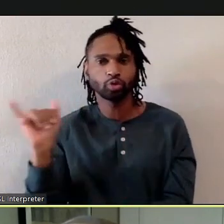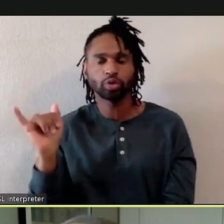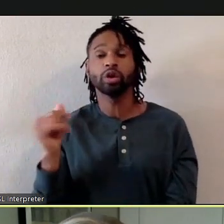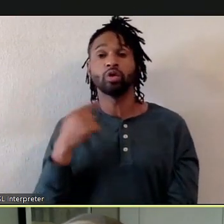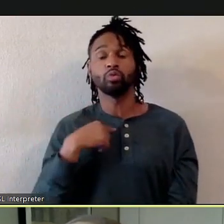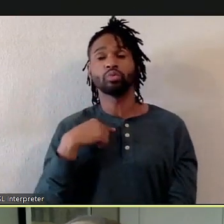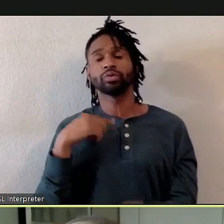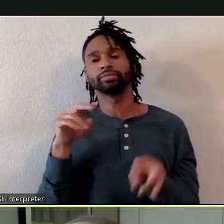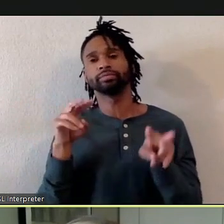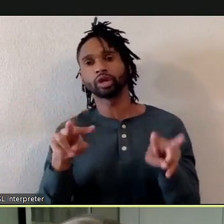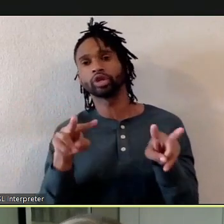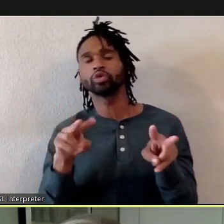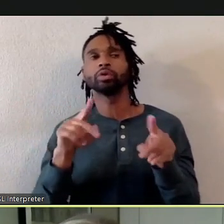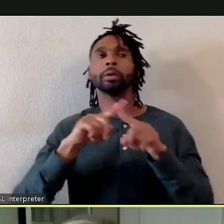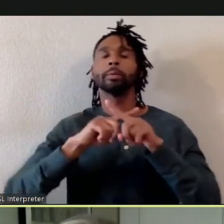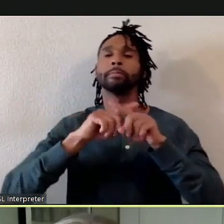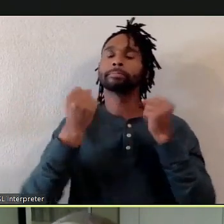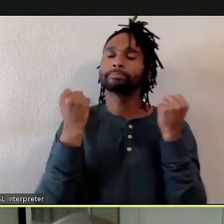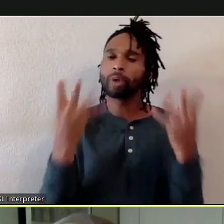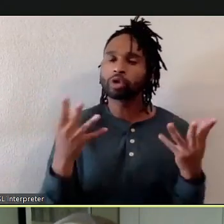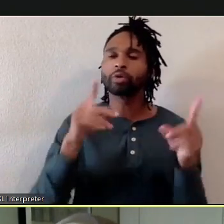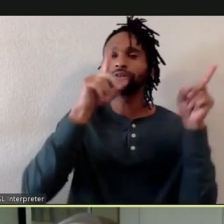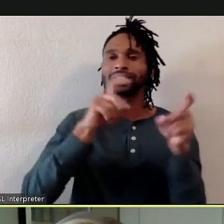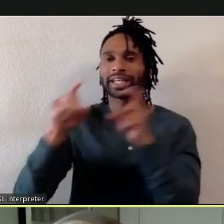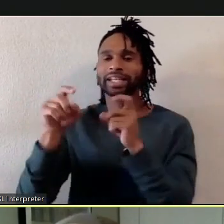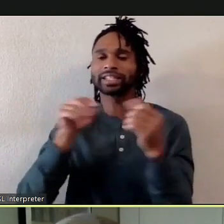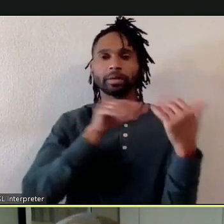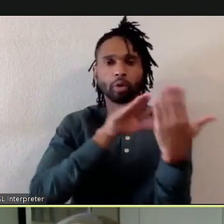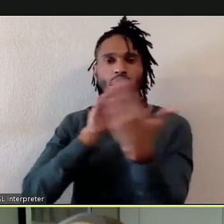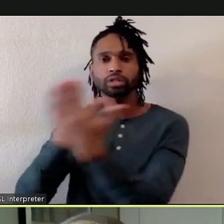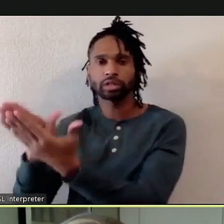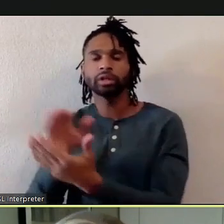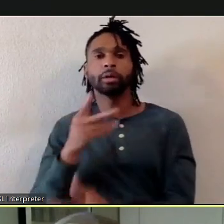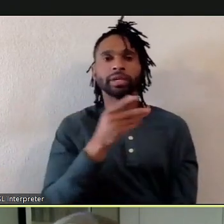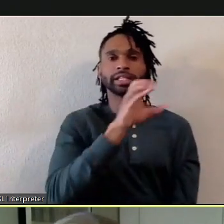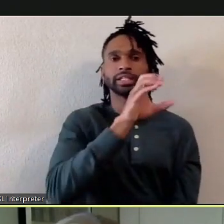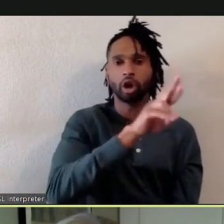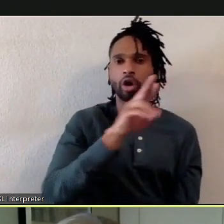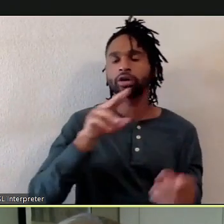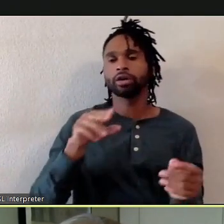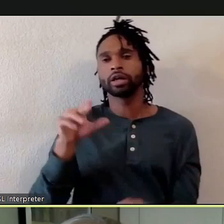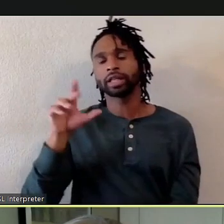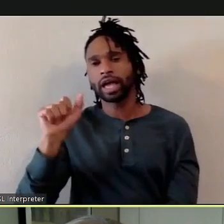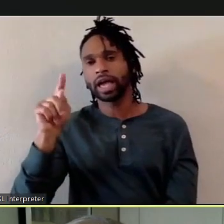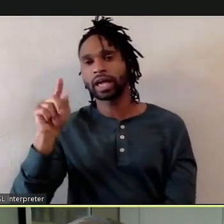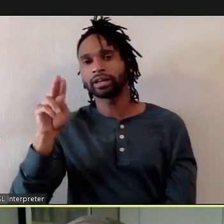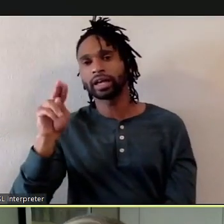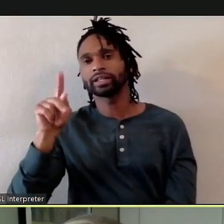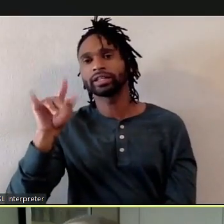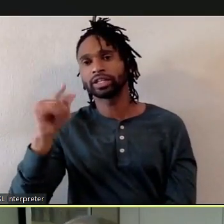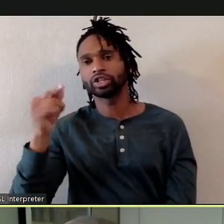to multiple testing modalities. So the PCR test plus the antigen tests as ways to